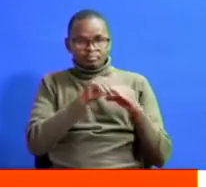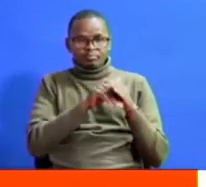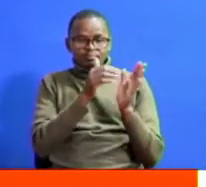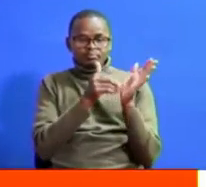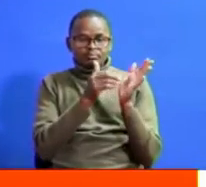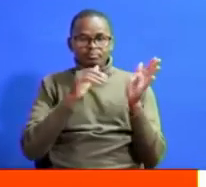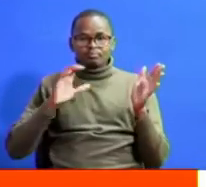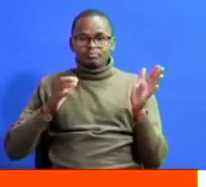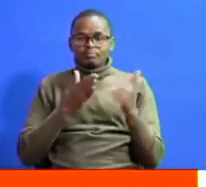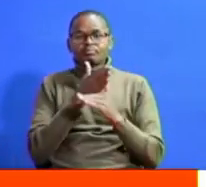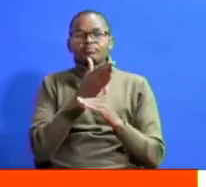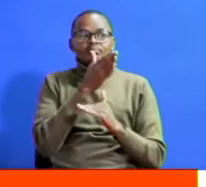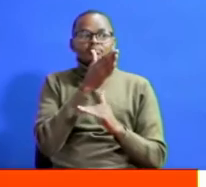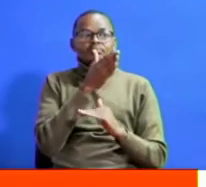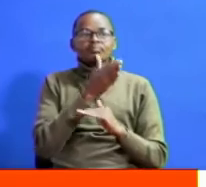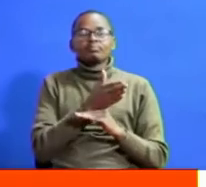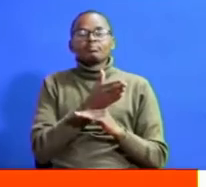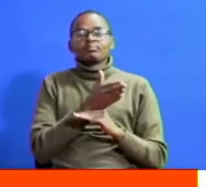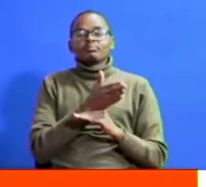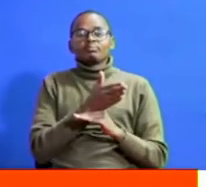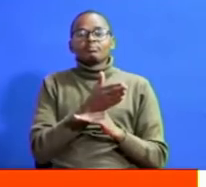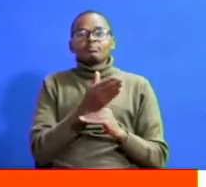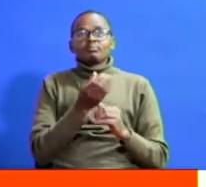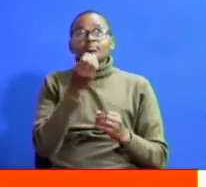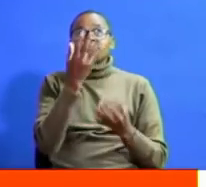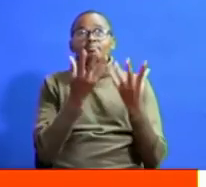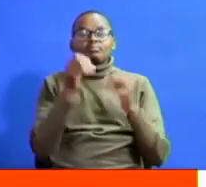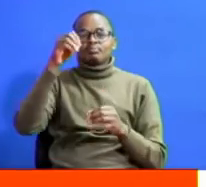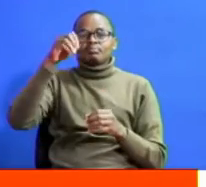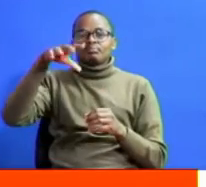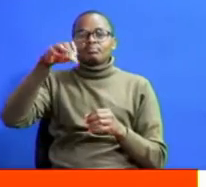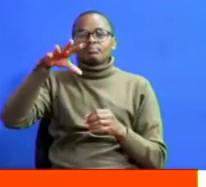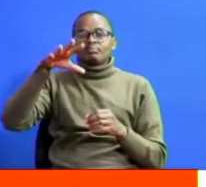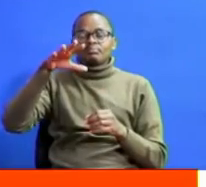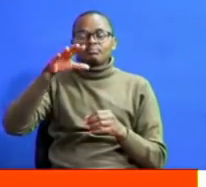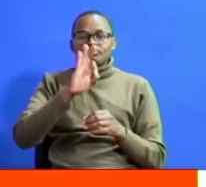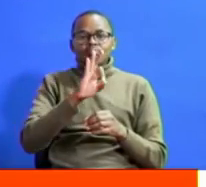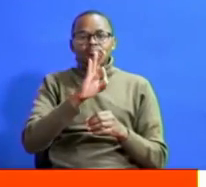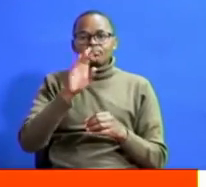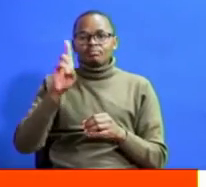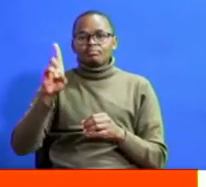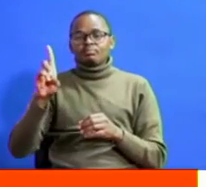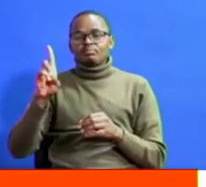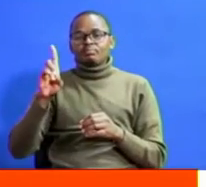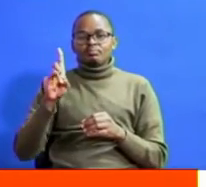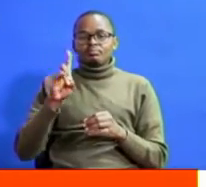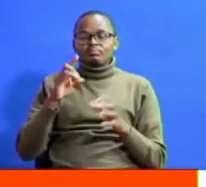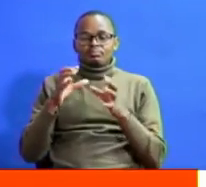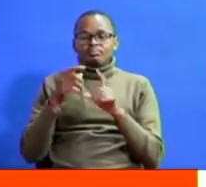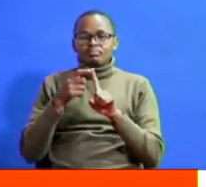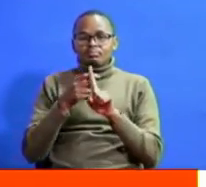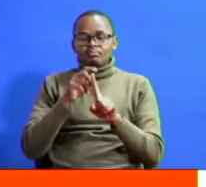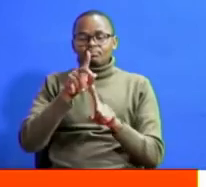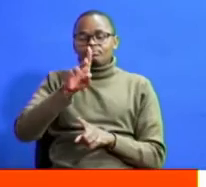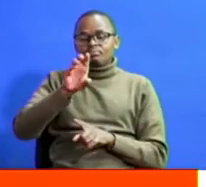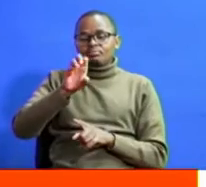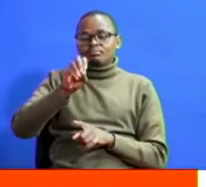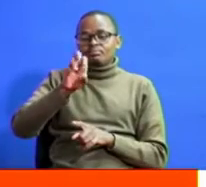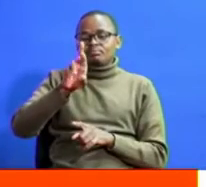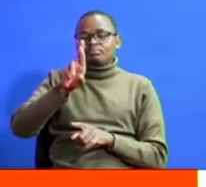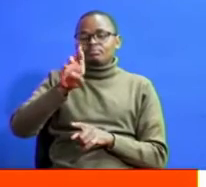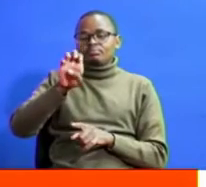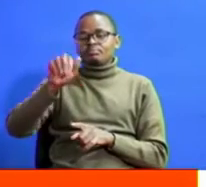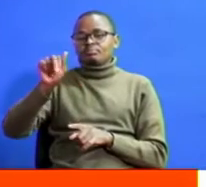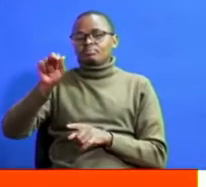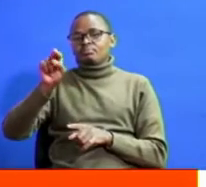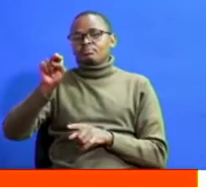Machakos County after they were allegedly electrocuted by an administrator of Bomi Consortium, a company from Korea that oversees the